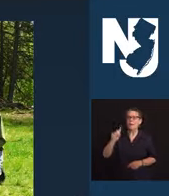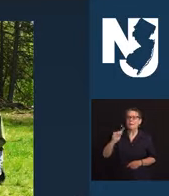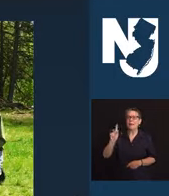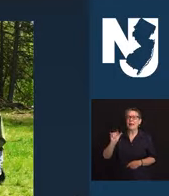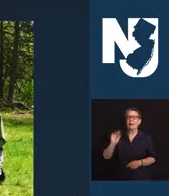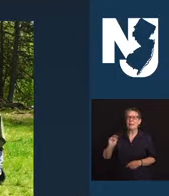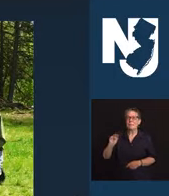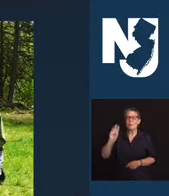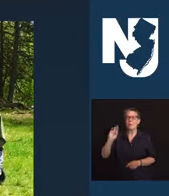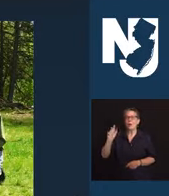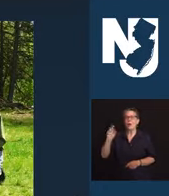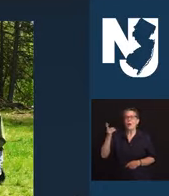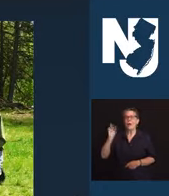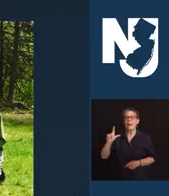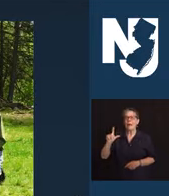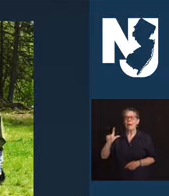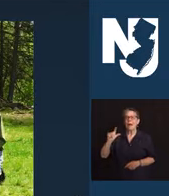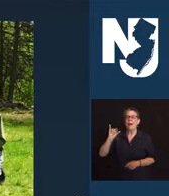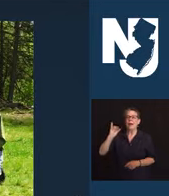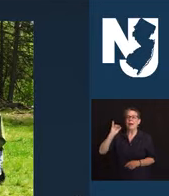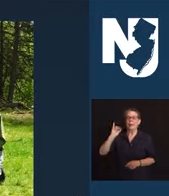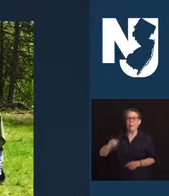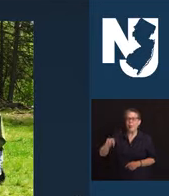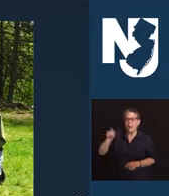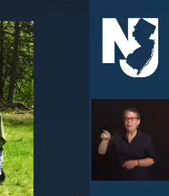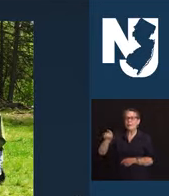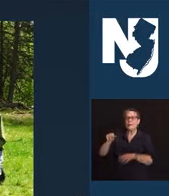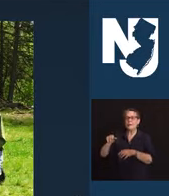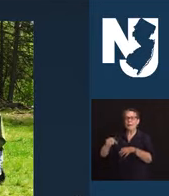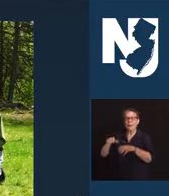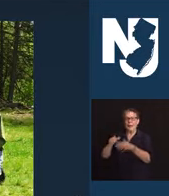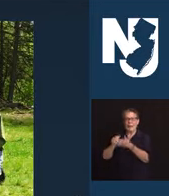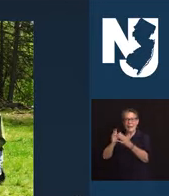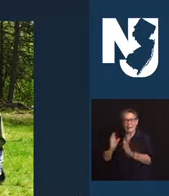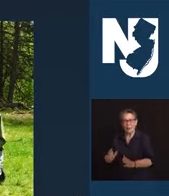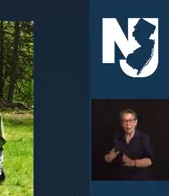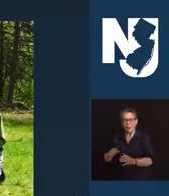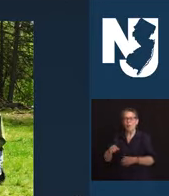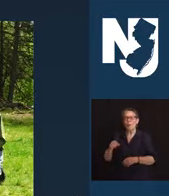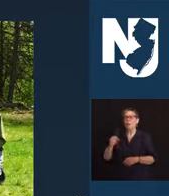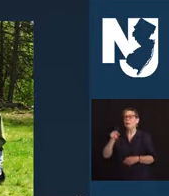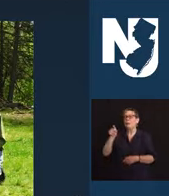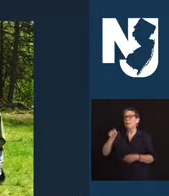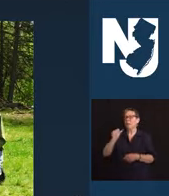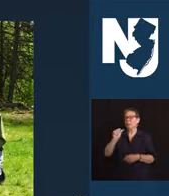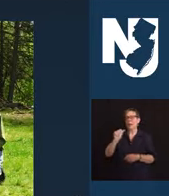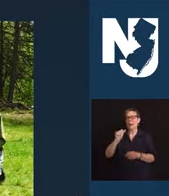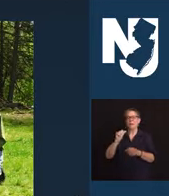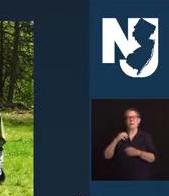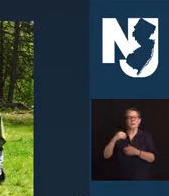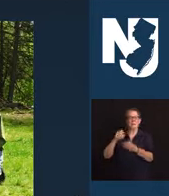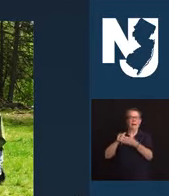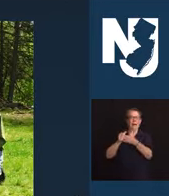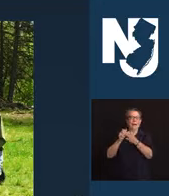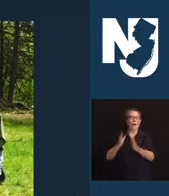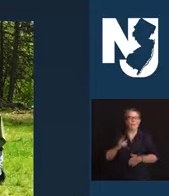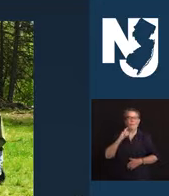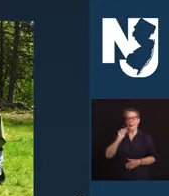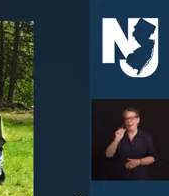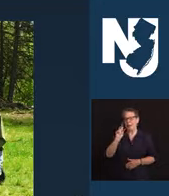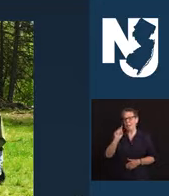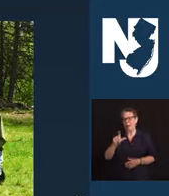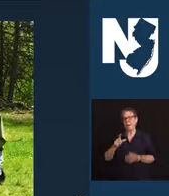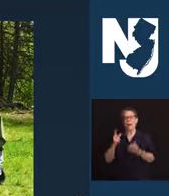tolerance and healing as the longtime head of the Anti-Defamation League in New England. That bridge was